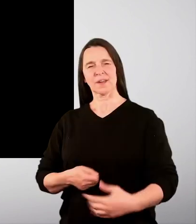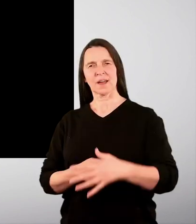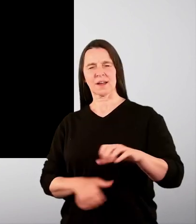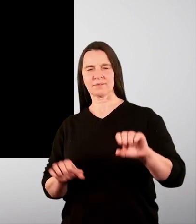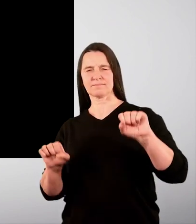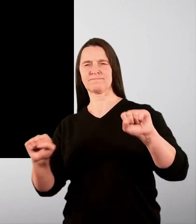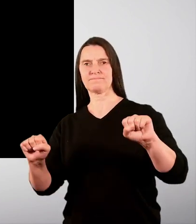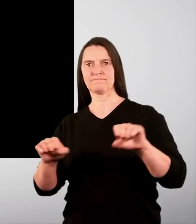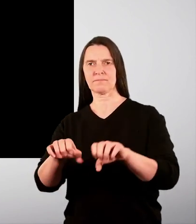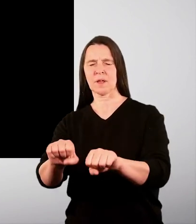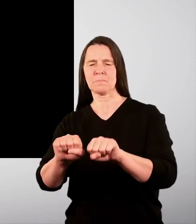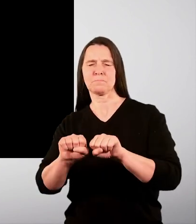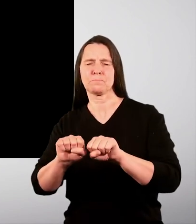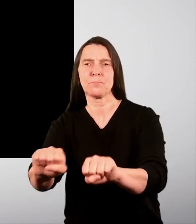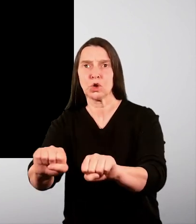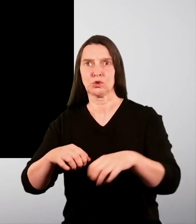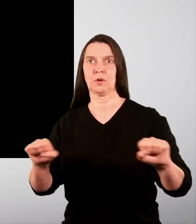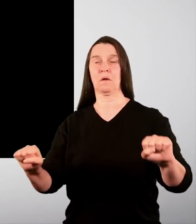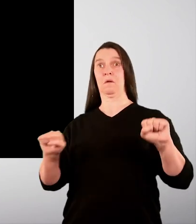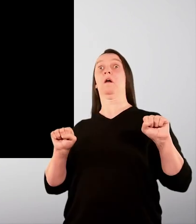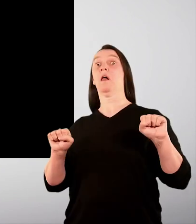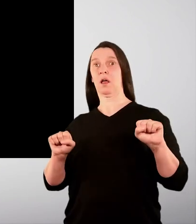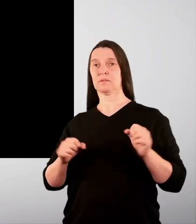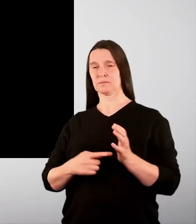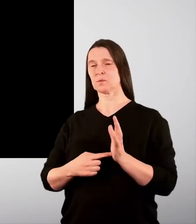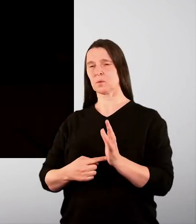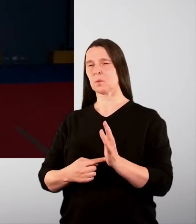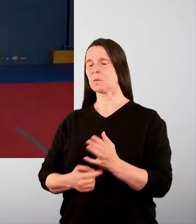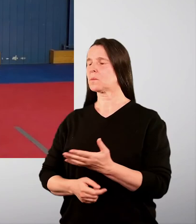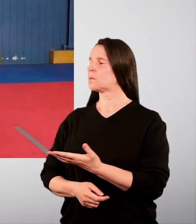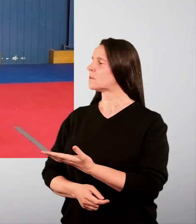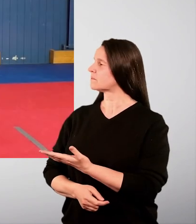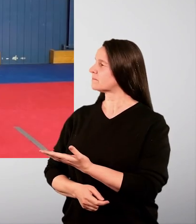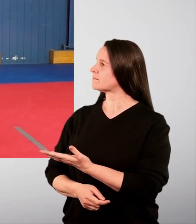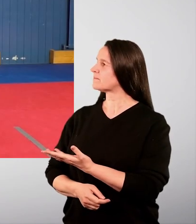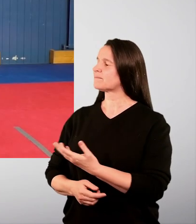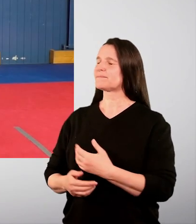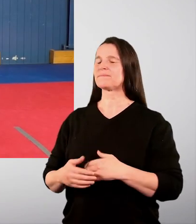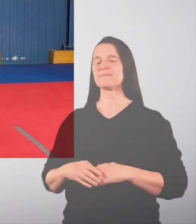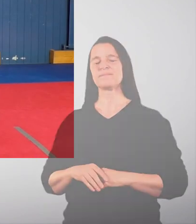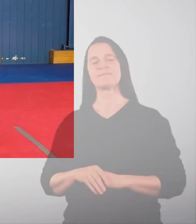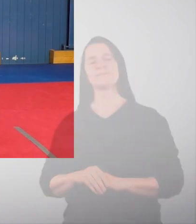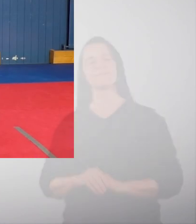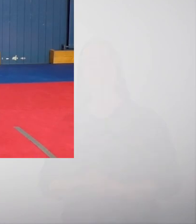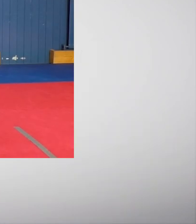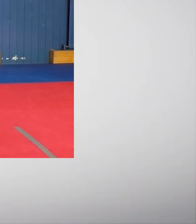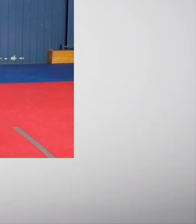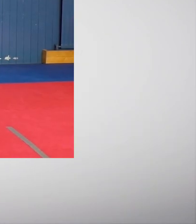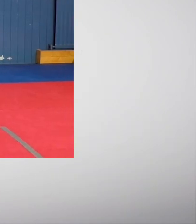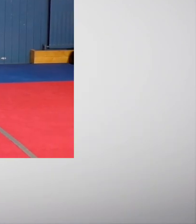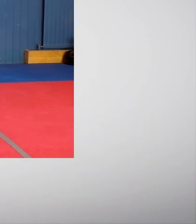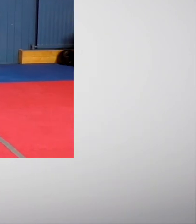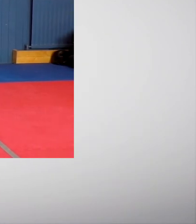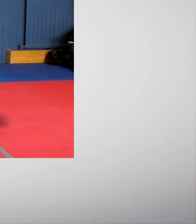Cane defense, attacker pushes. Demonstration. You talk to me! Get back! You talking to